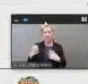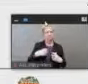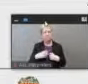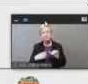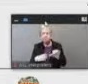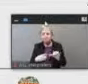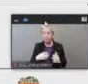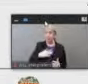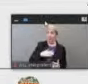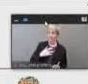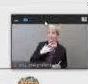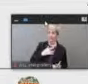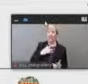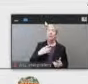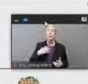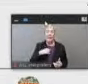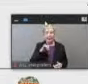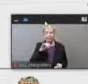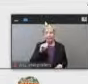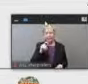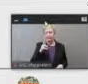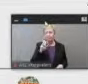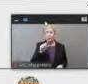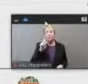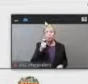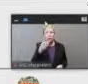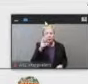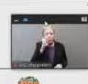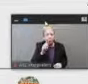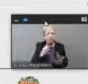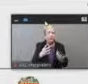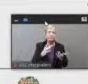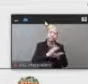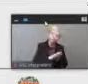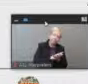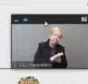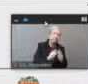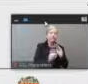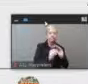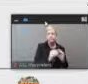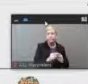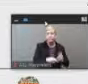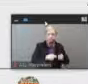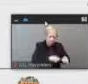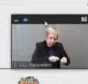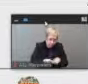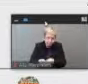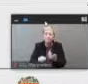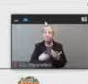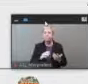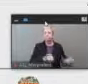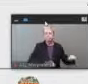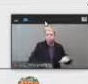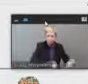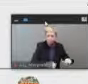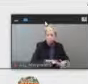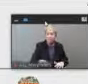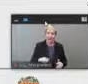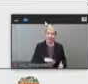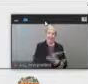this infrastructure, there's cleaning, there's maintenance, there's a whole staff. School is set up to be safe, and that's